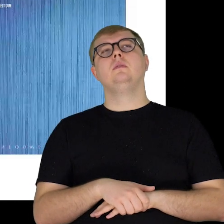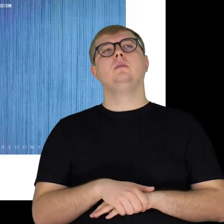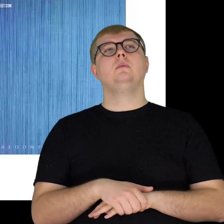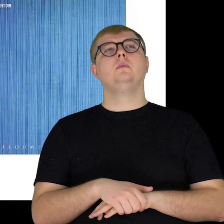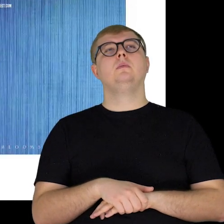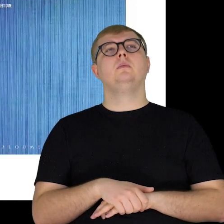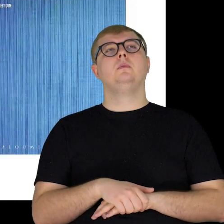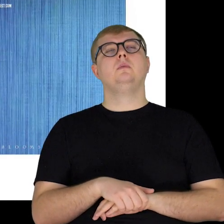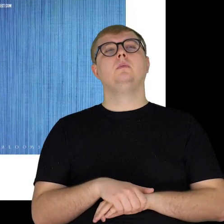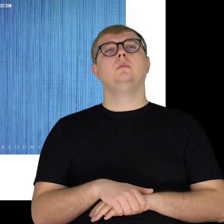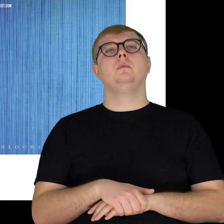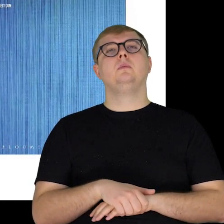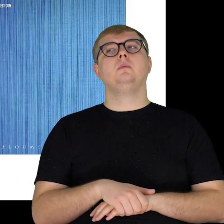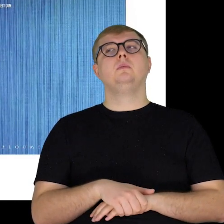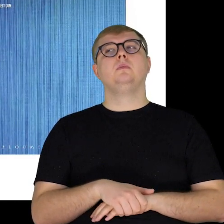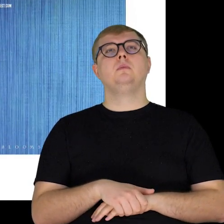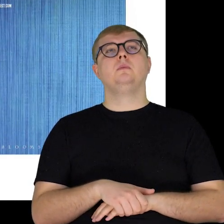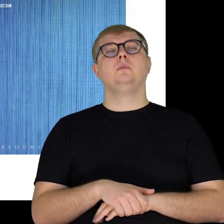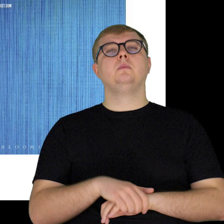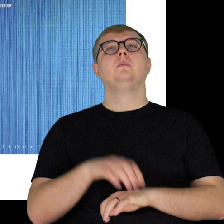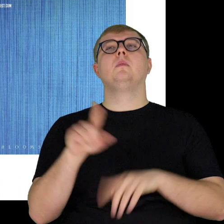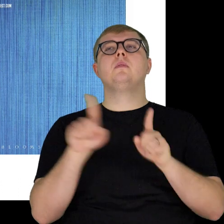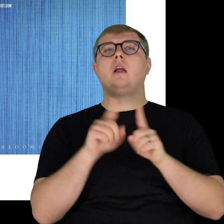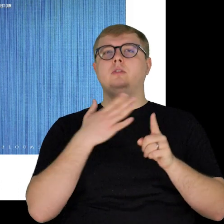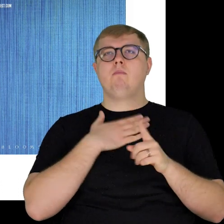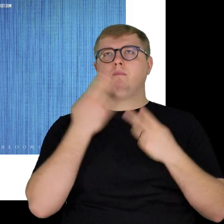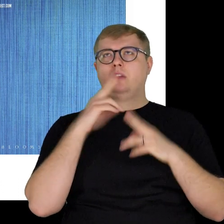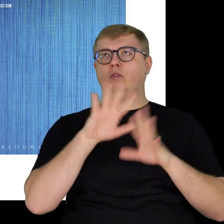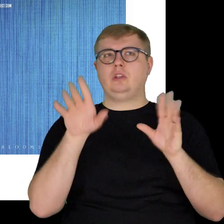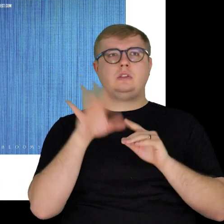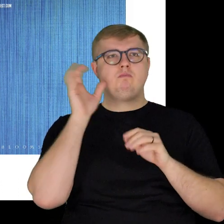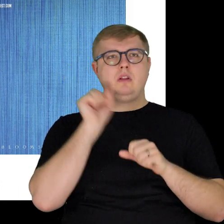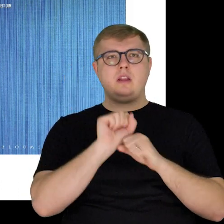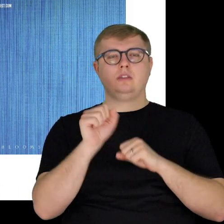I hope it's okay you hear me. I mean, it's really talking into the computer. We don't see